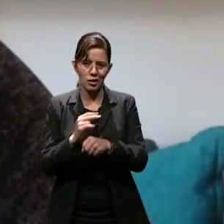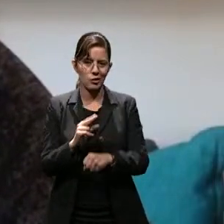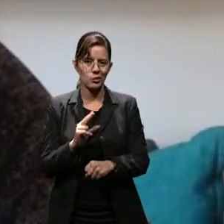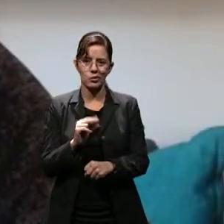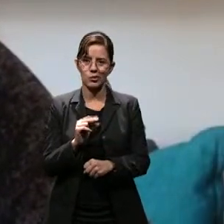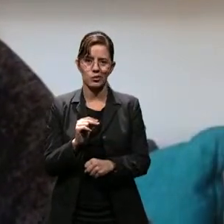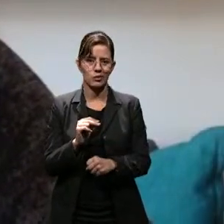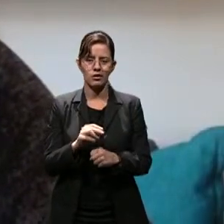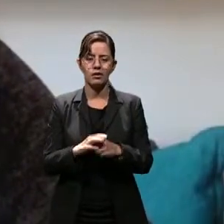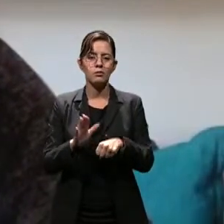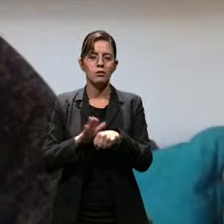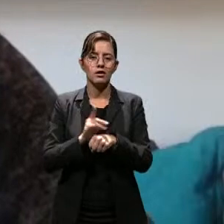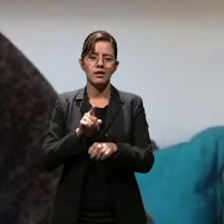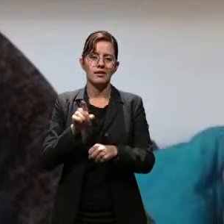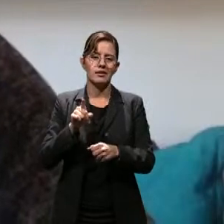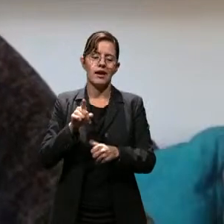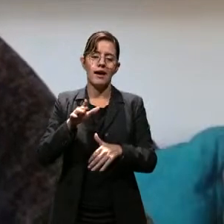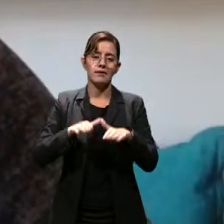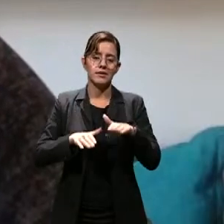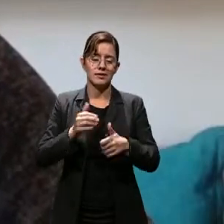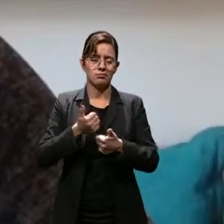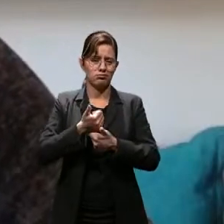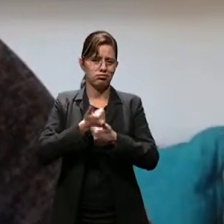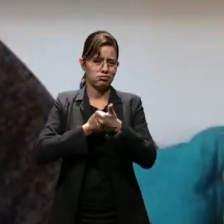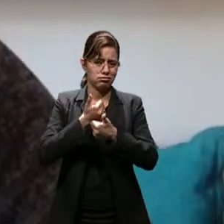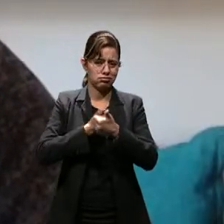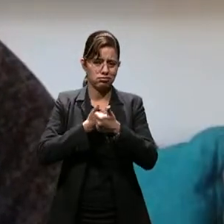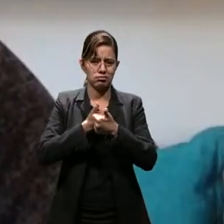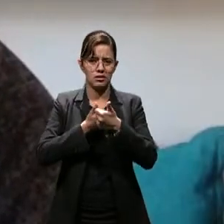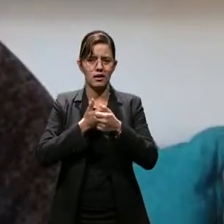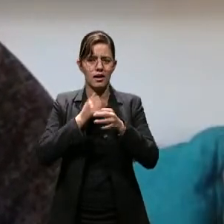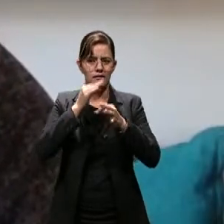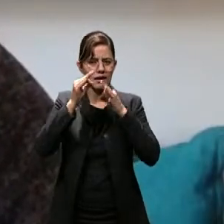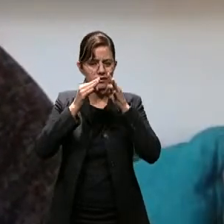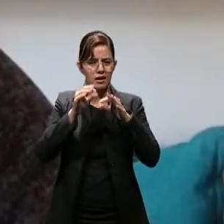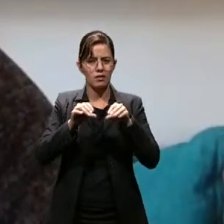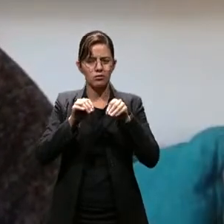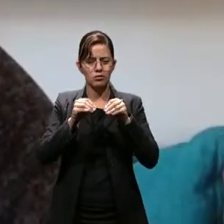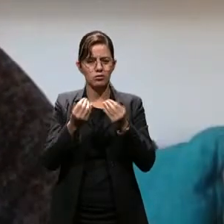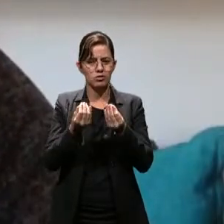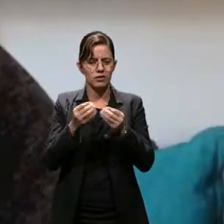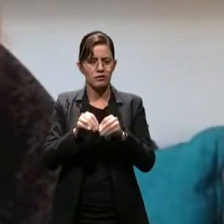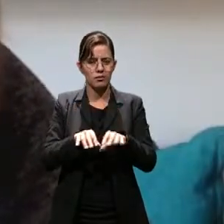receiving, especially in moments of high competition and